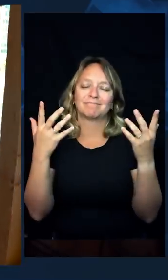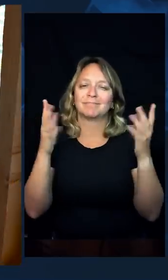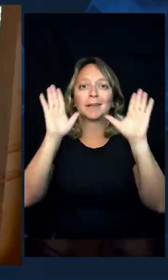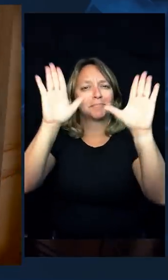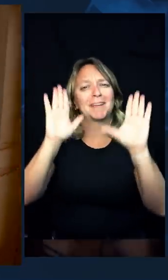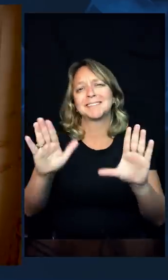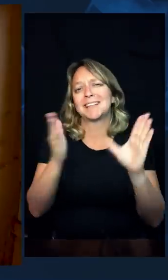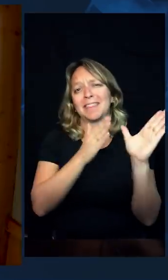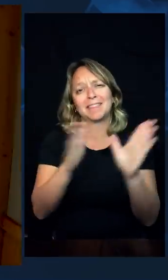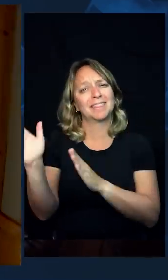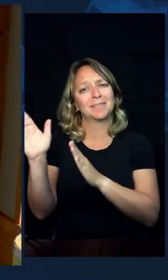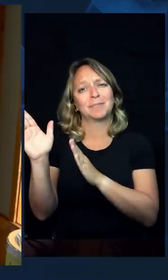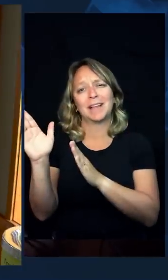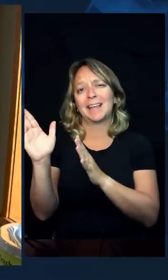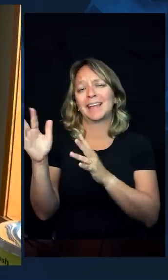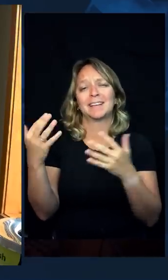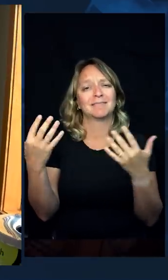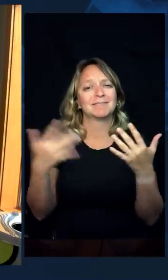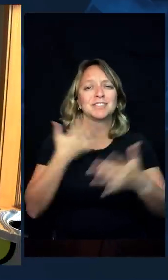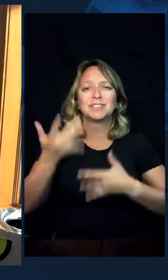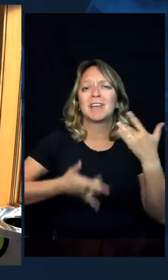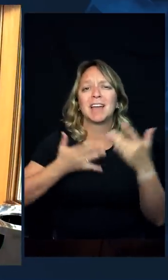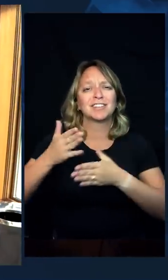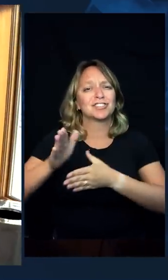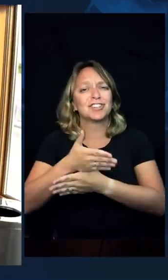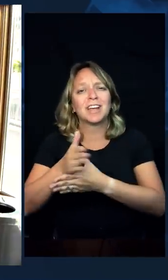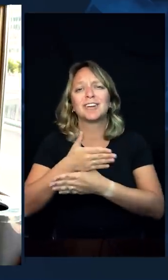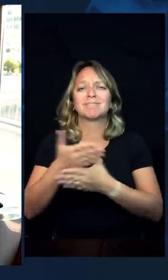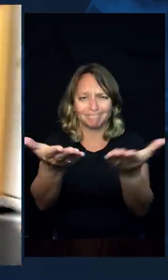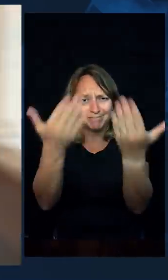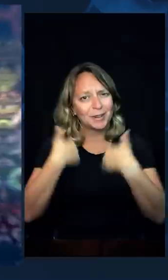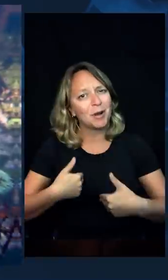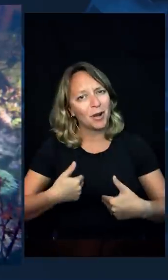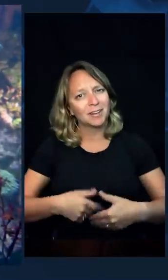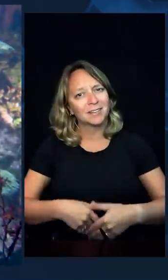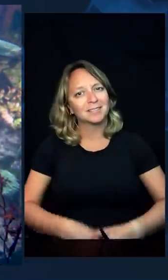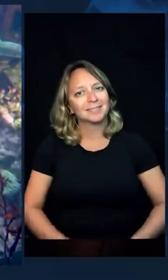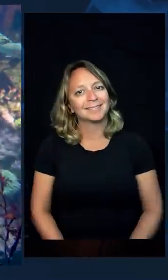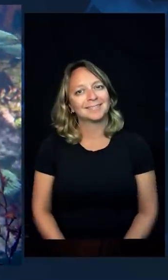lined up, and we're so excited to share them with you. Come on in.